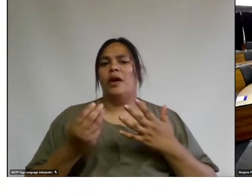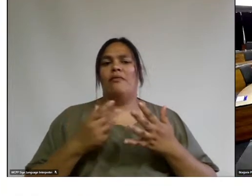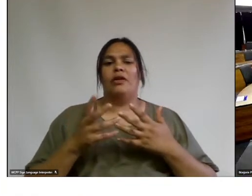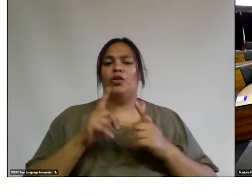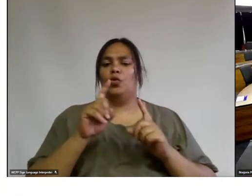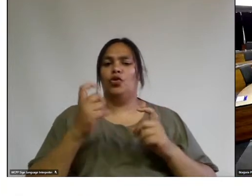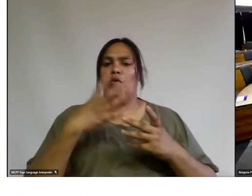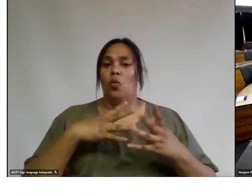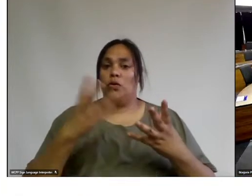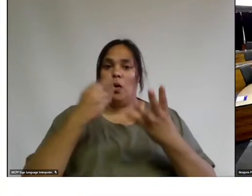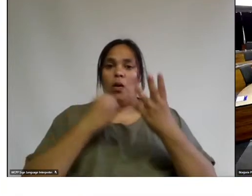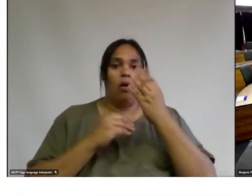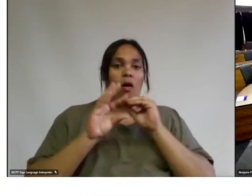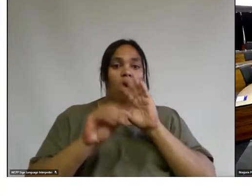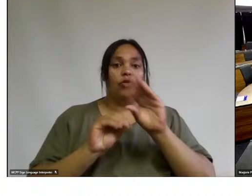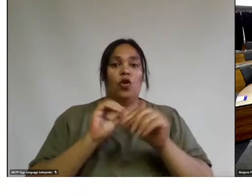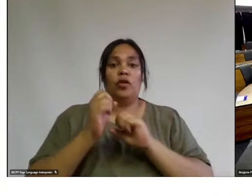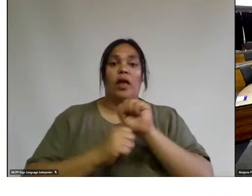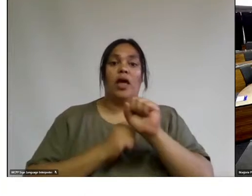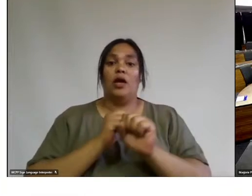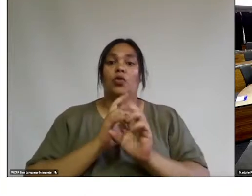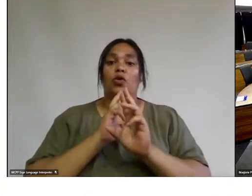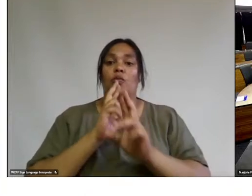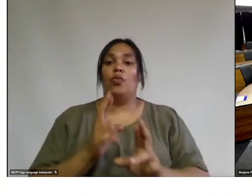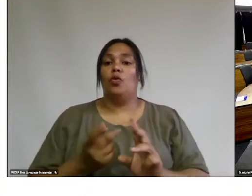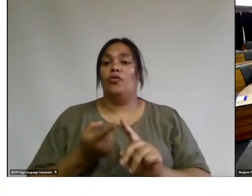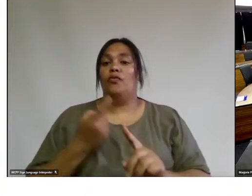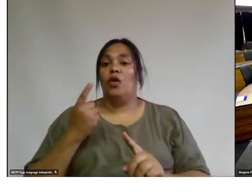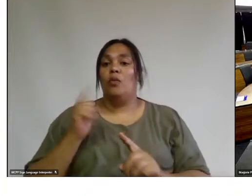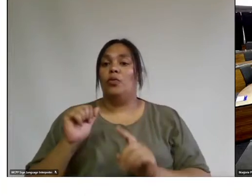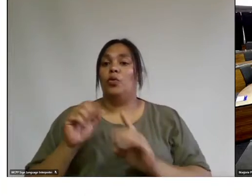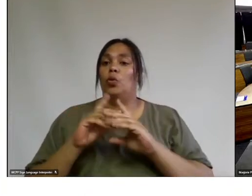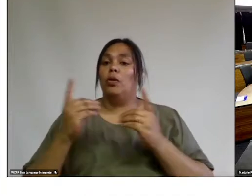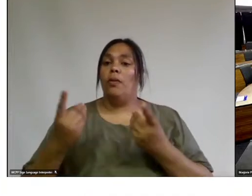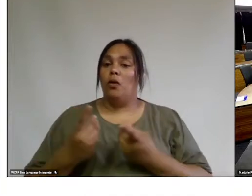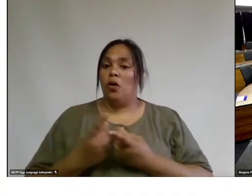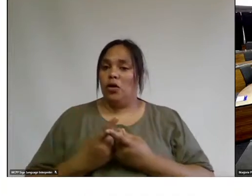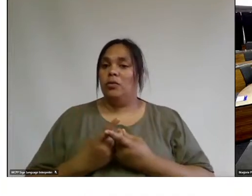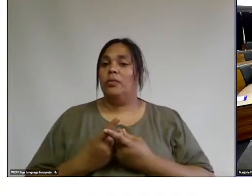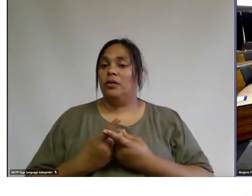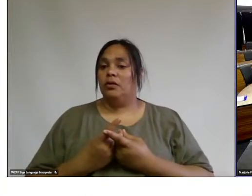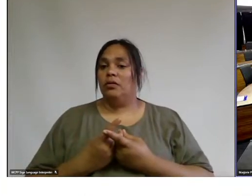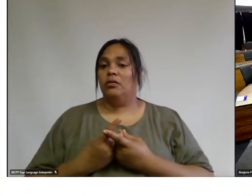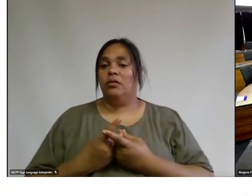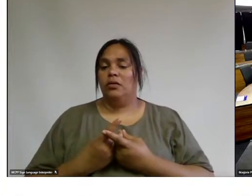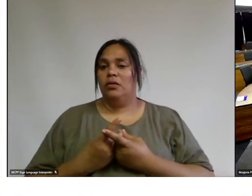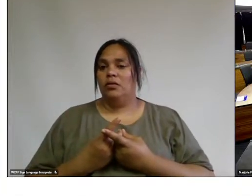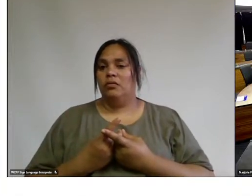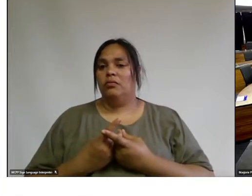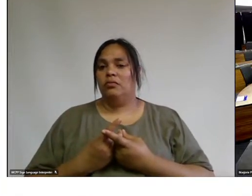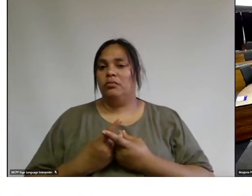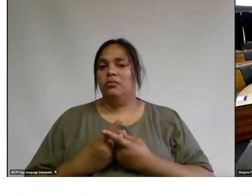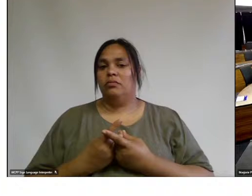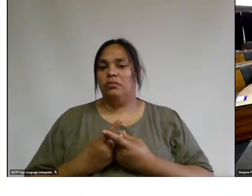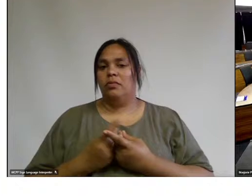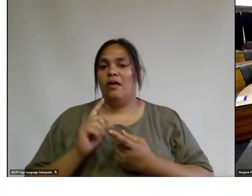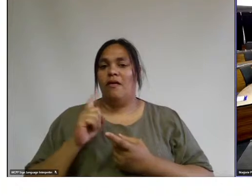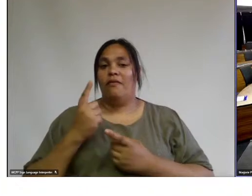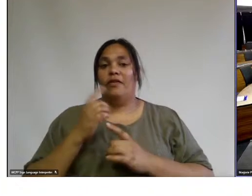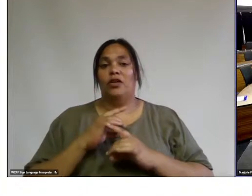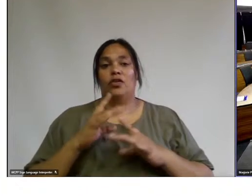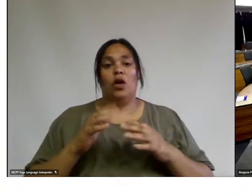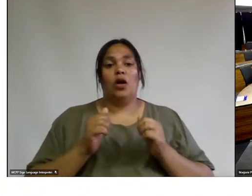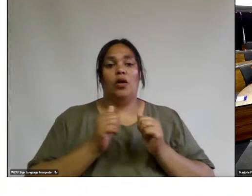to ask from the annual report of the department. We are going to first start